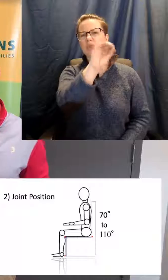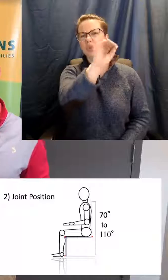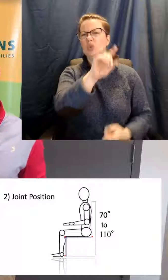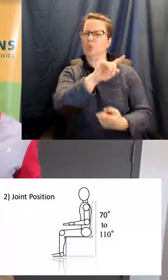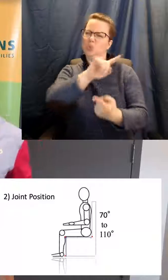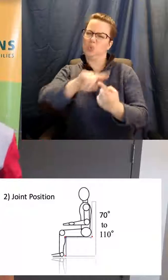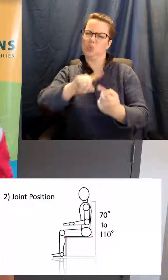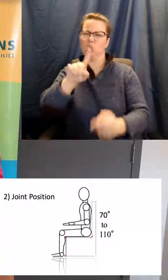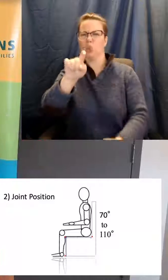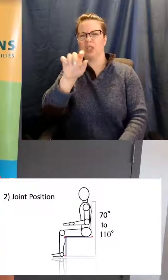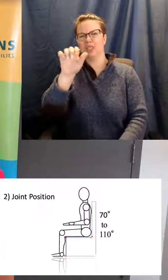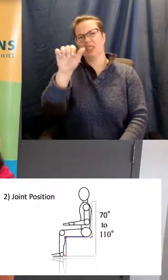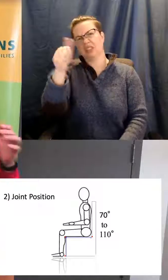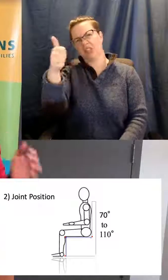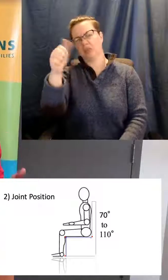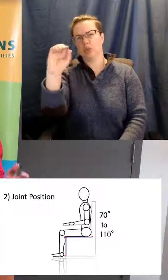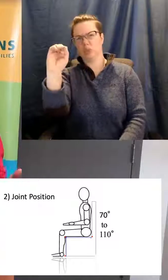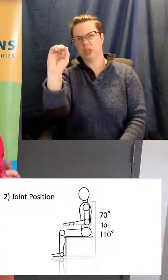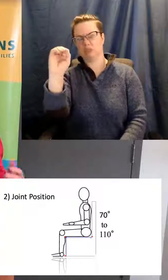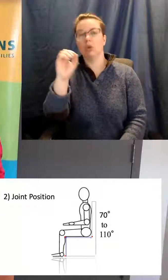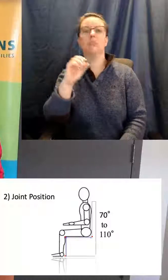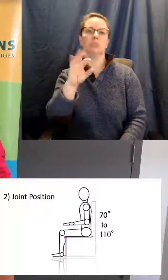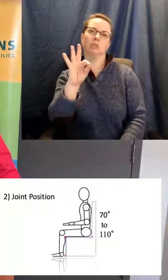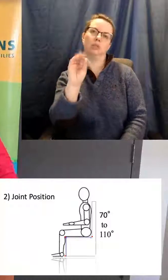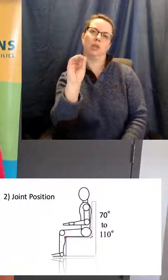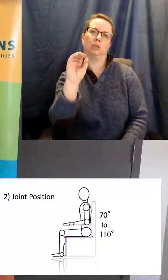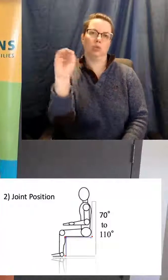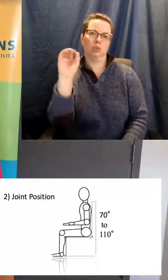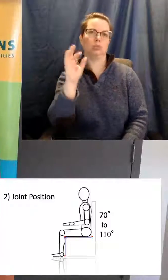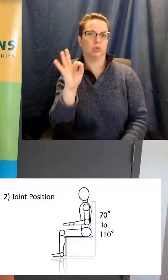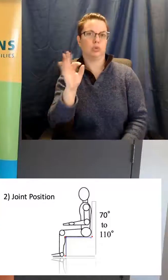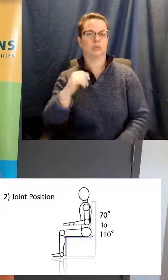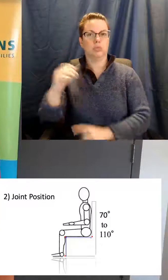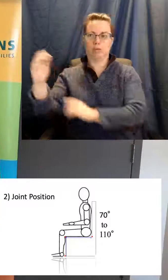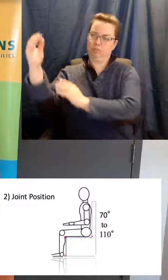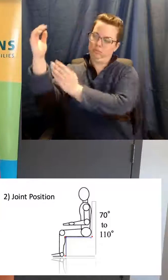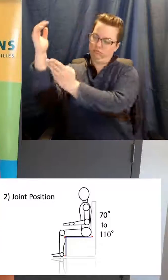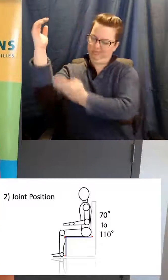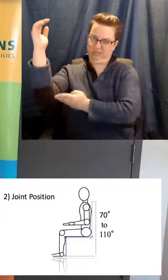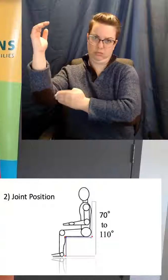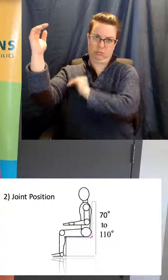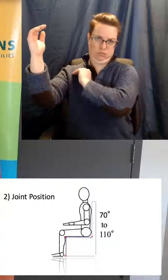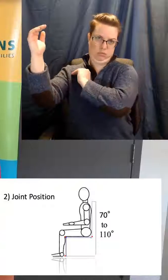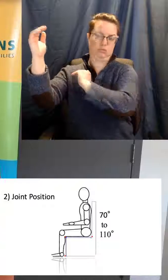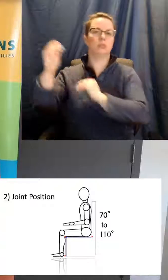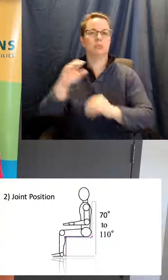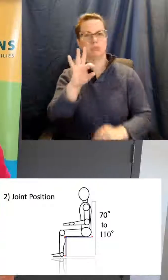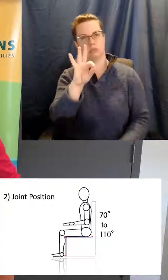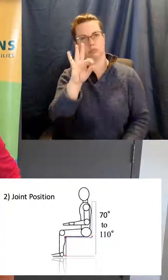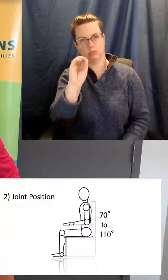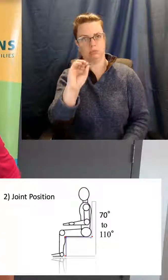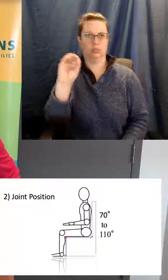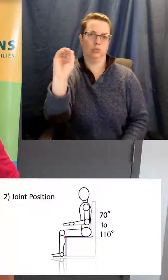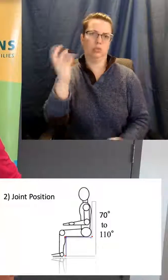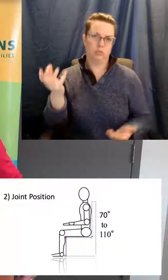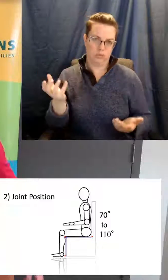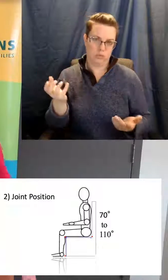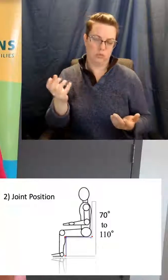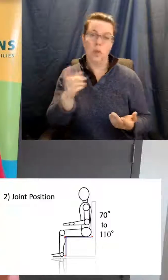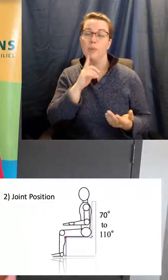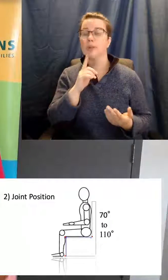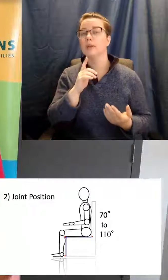we're setting up our workstation, we want to try to get into a position where we're set up quite nicely with 90 degrees at our elbows, 90 at our